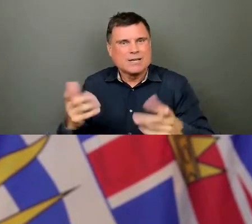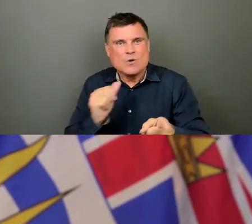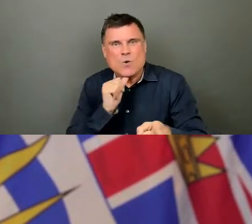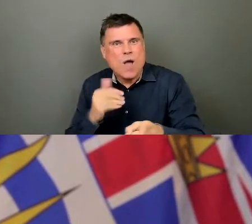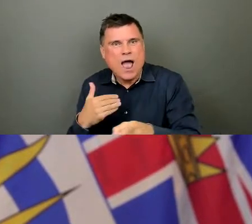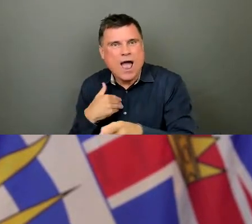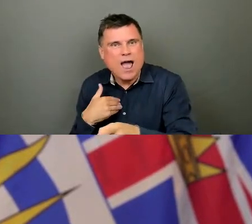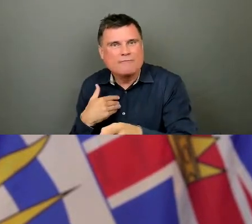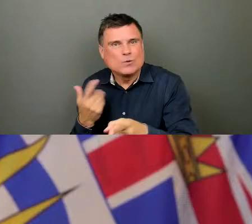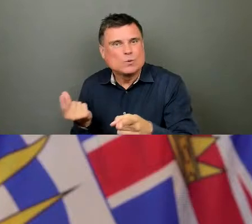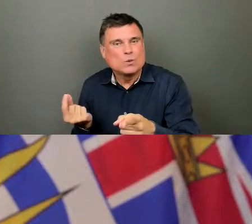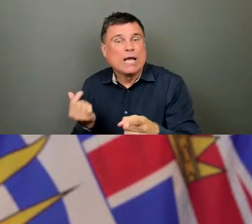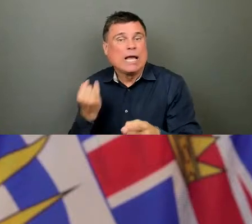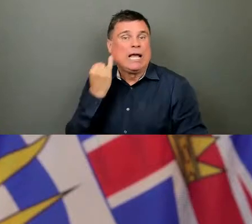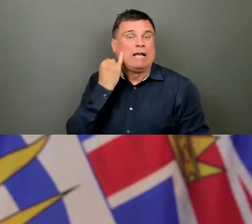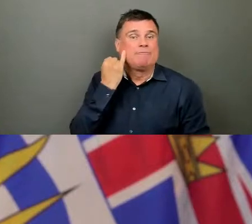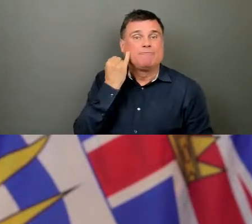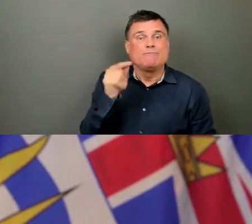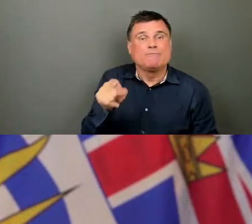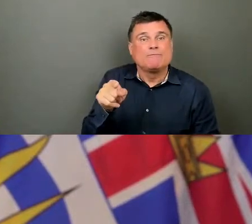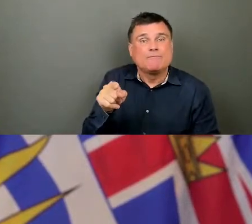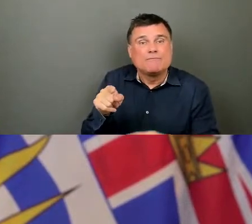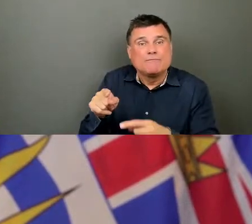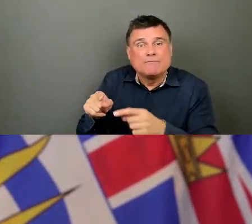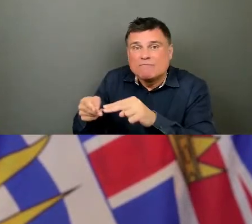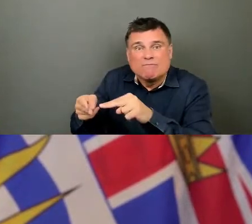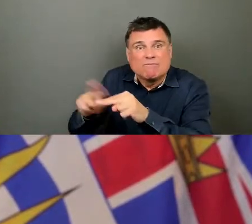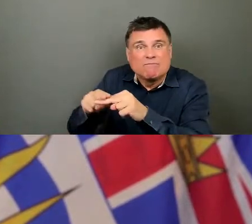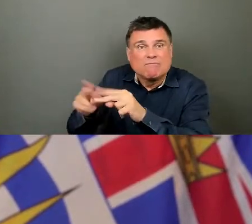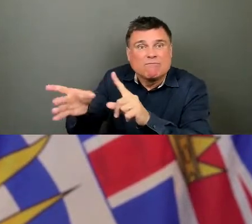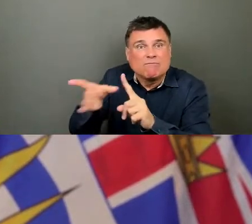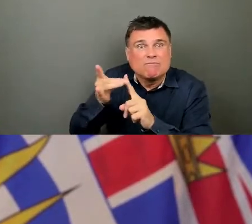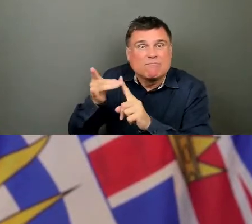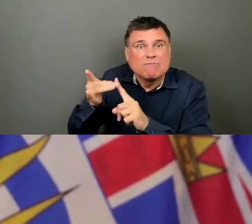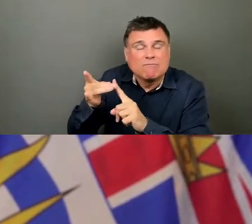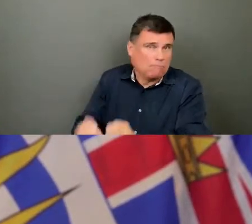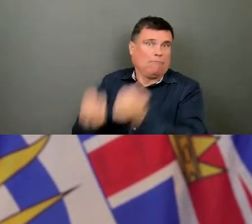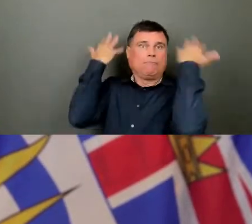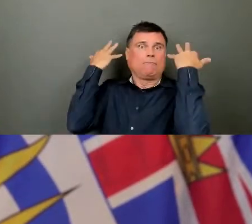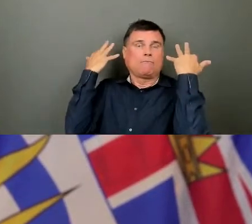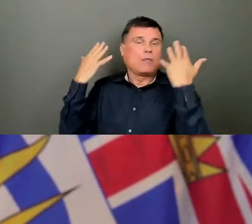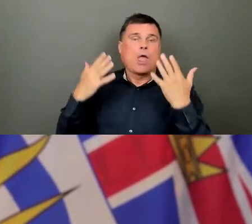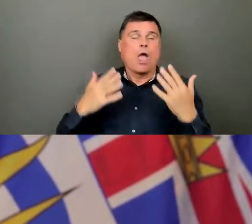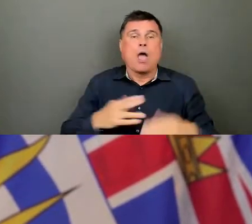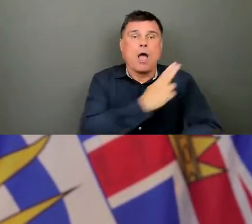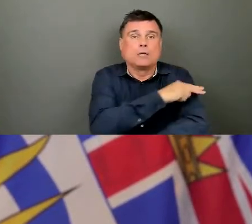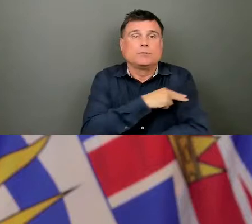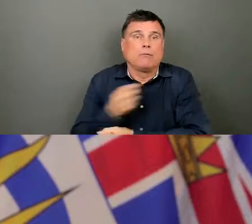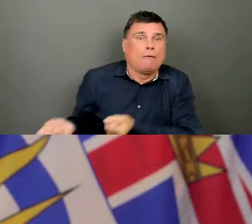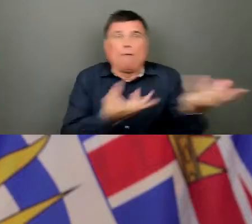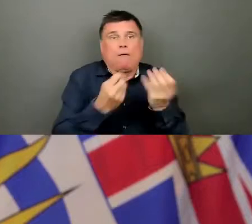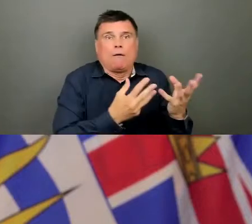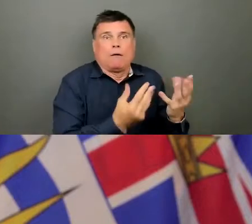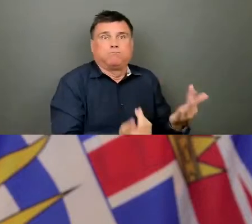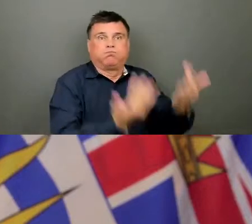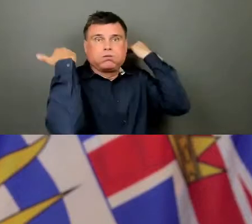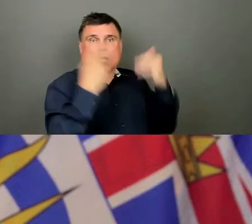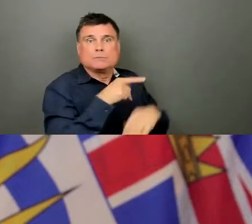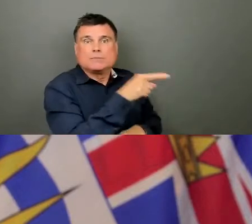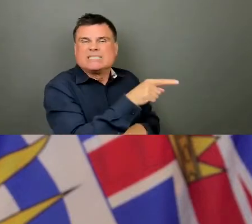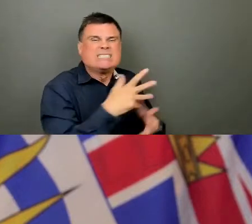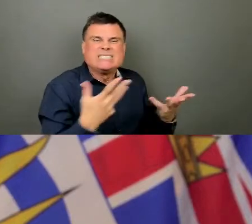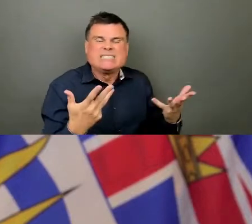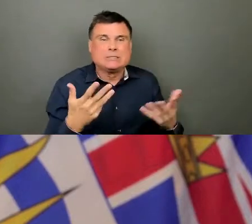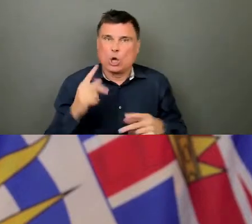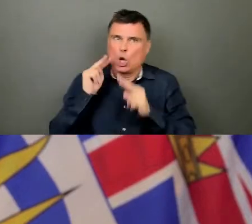people that can whelm the system, as we saw in the interiors, we're seeing in starting in the north. So as we're seeing with my public